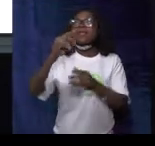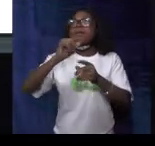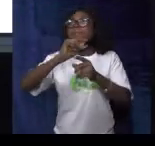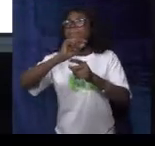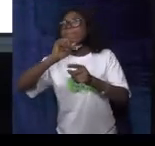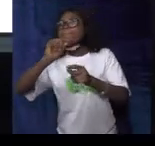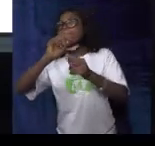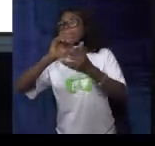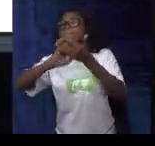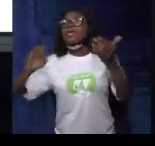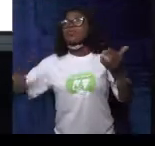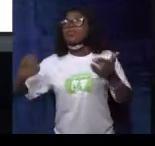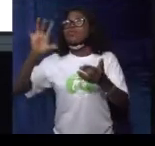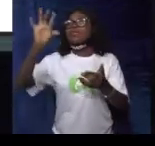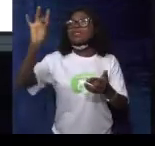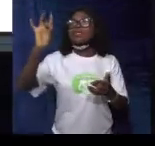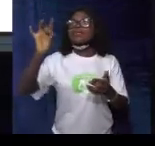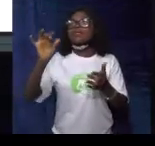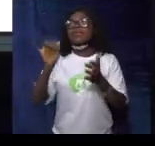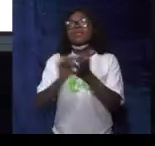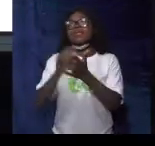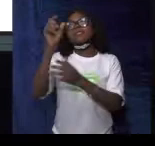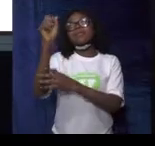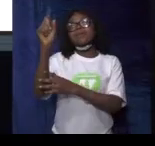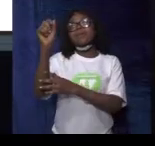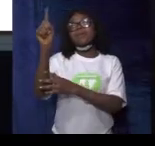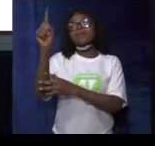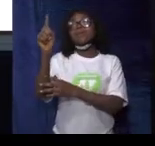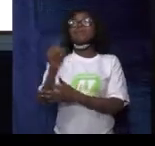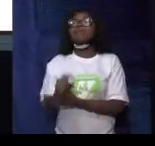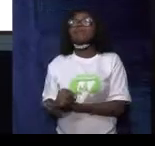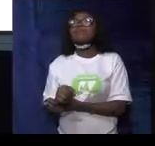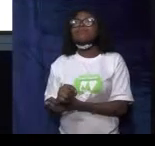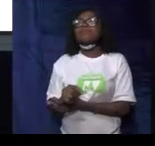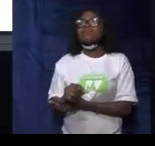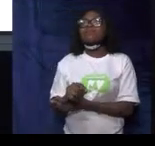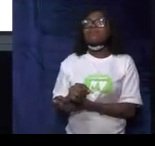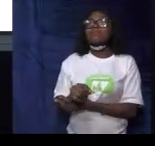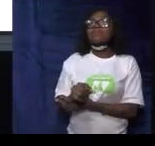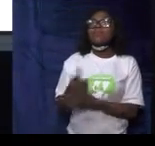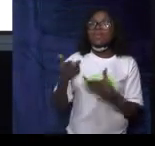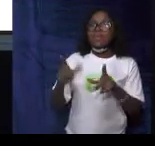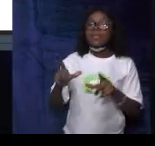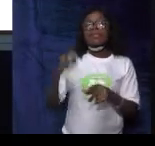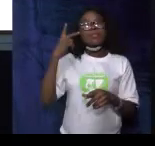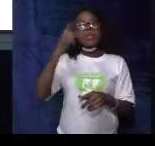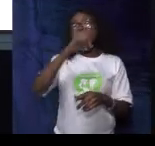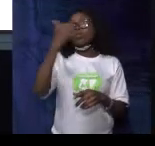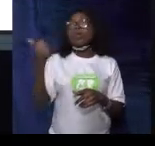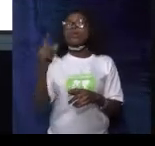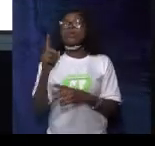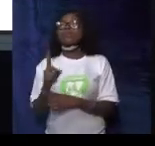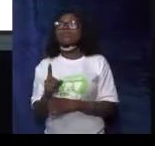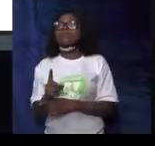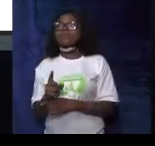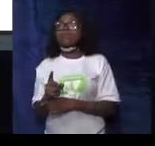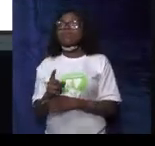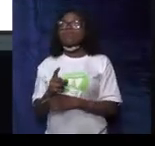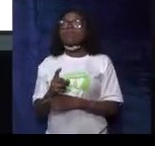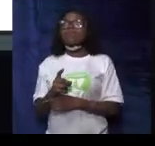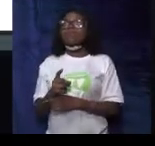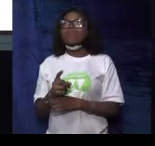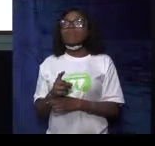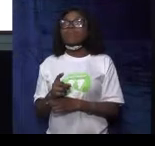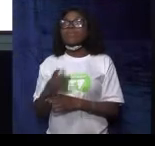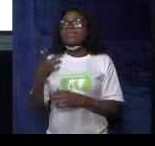19 minus 8 will give us 11. This is the final answer, my friend. Let's see the next